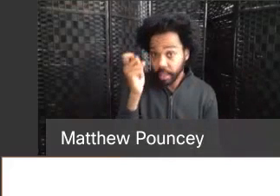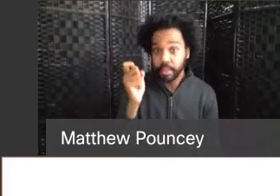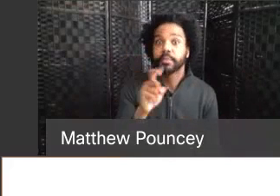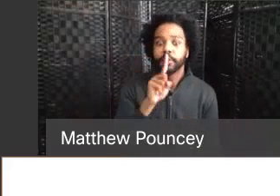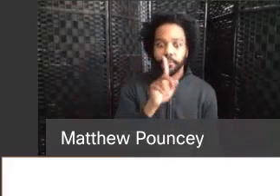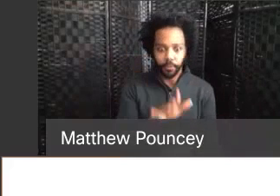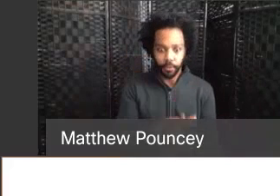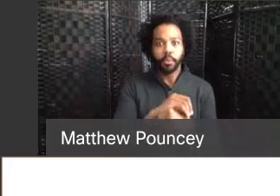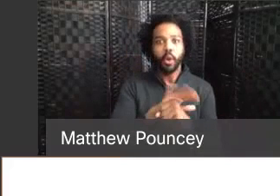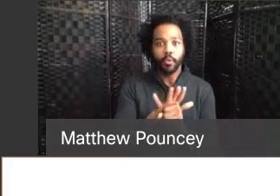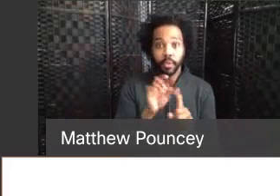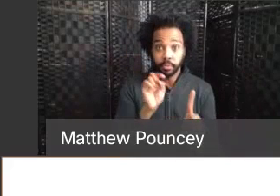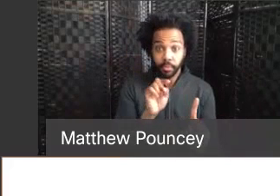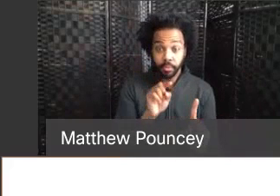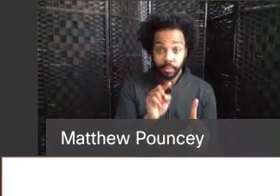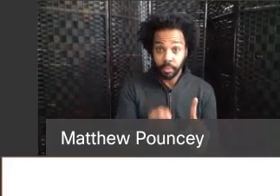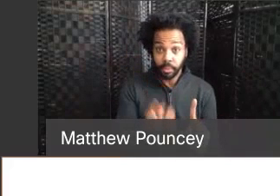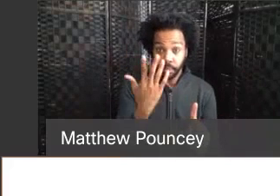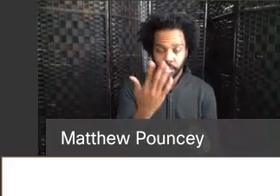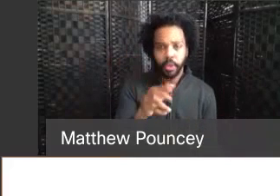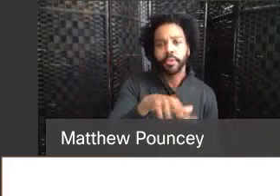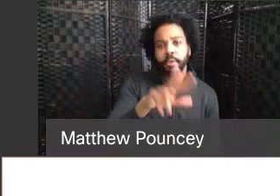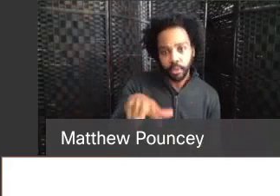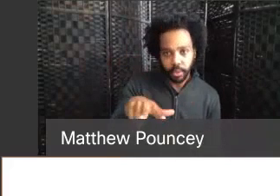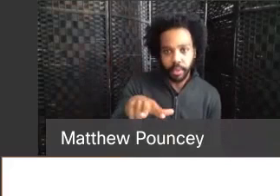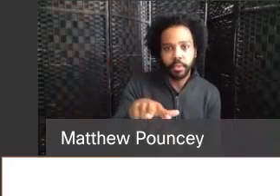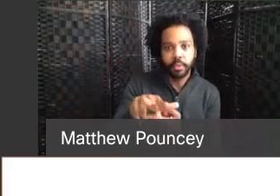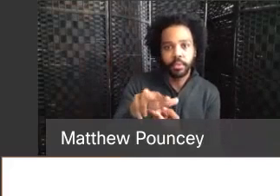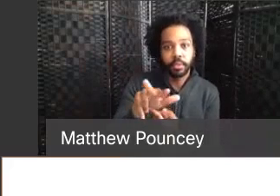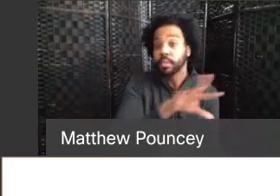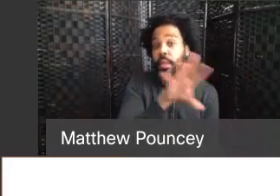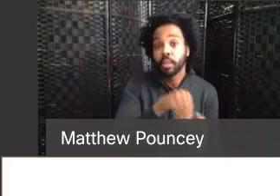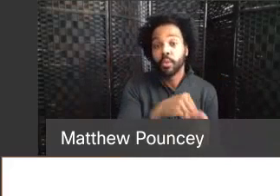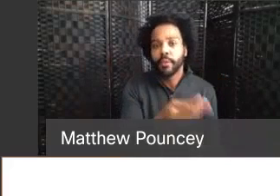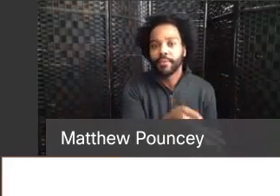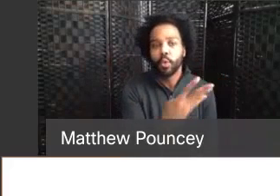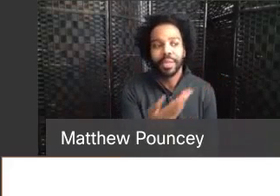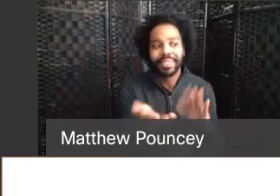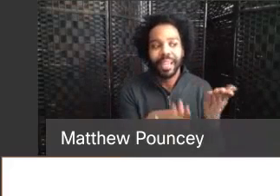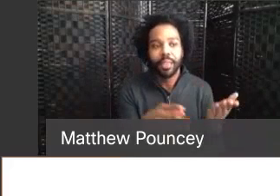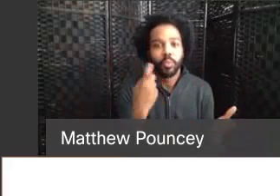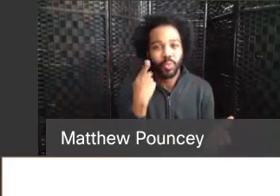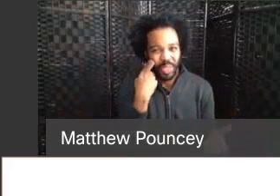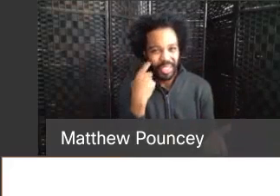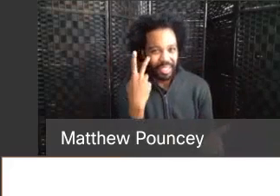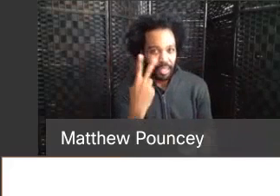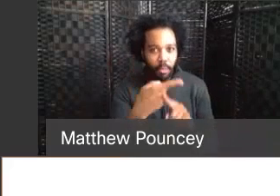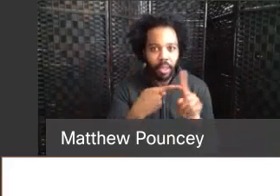confirmed COVID is 33, which includes 4 deaths that we saw in December.